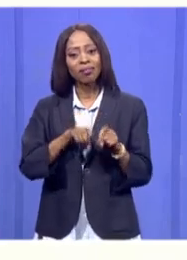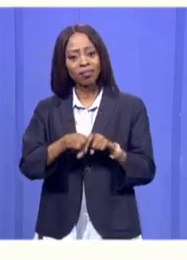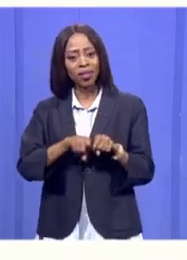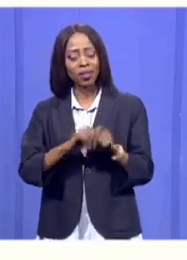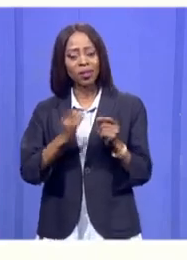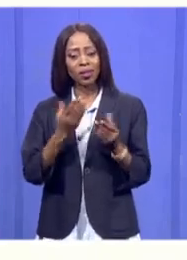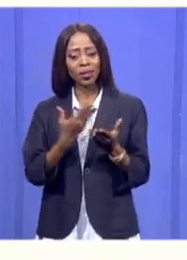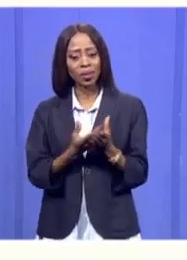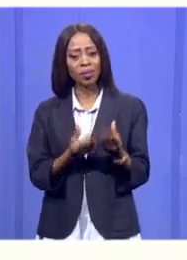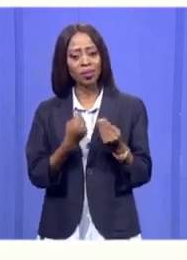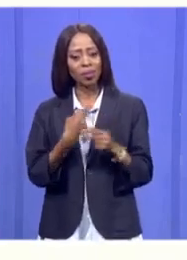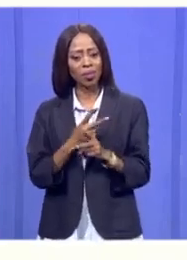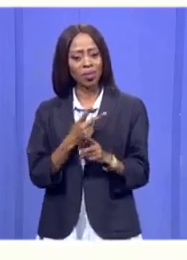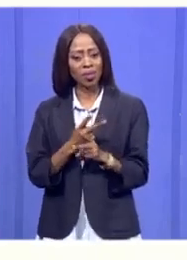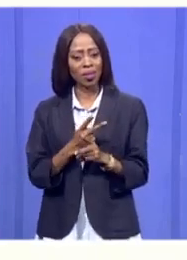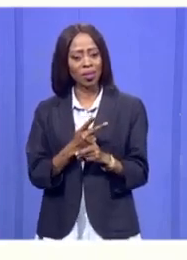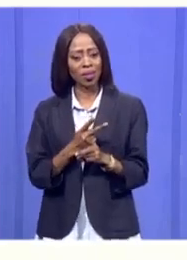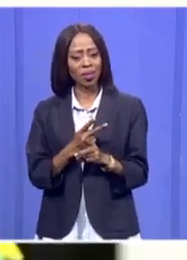get a product.